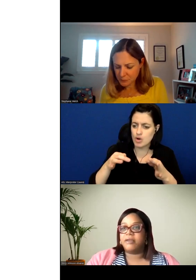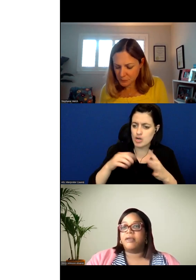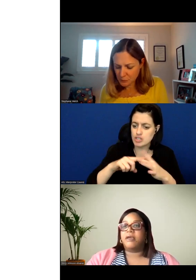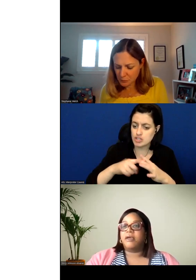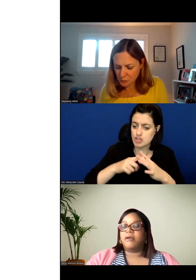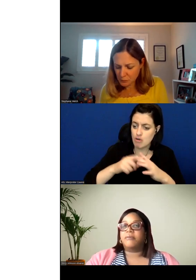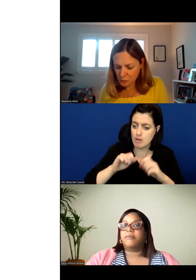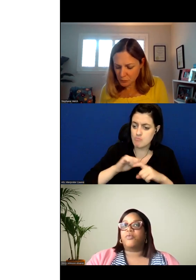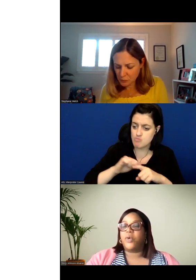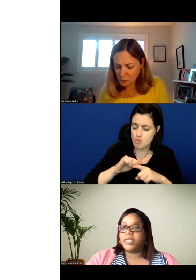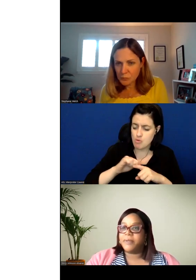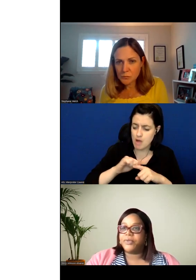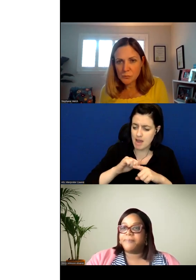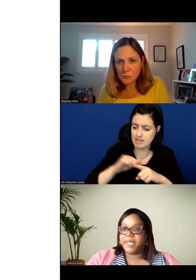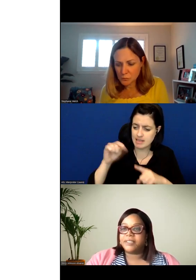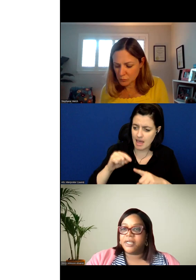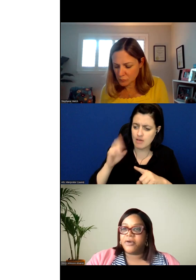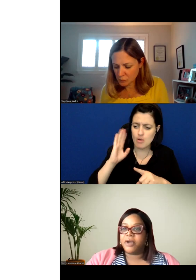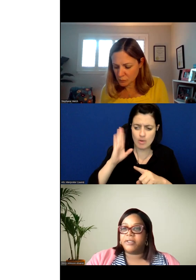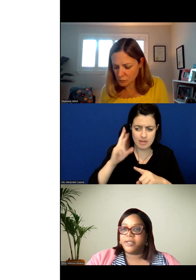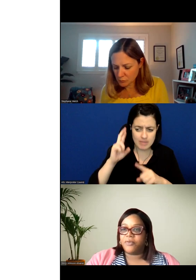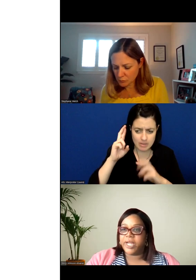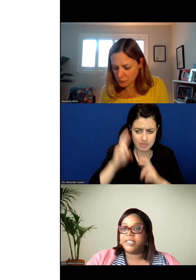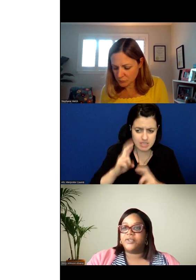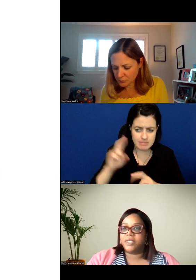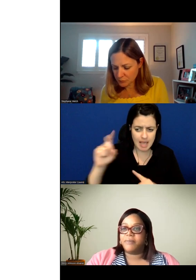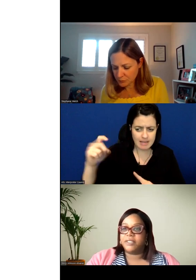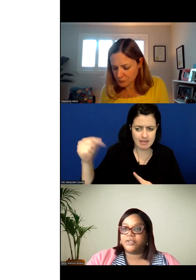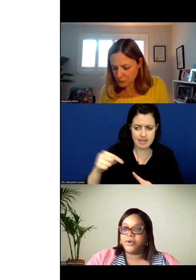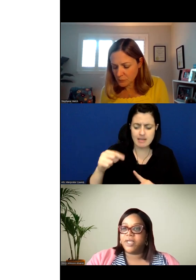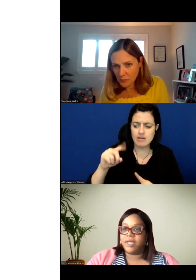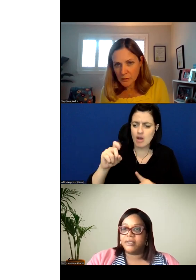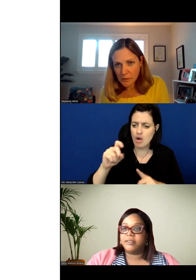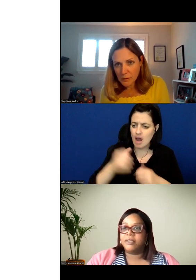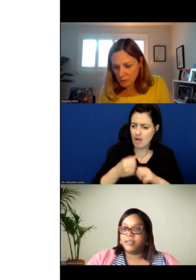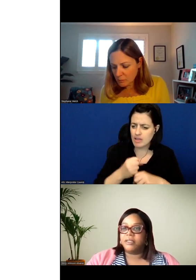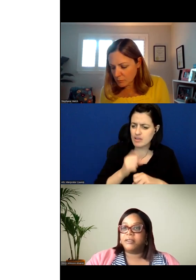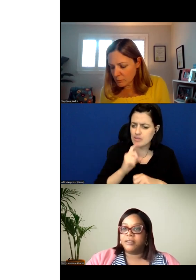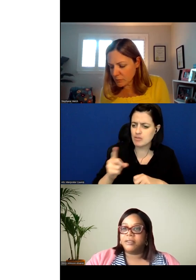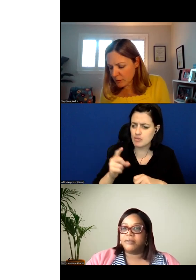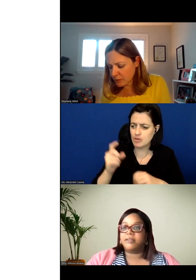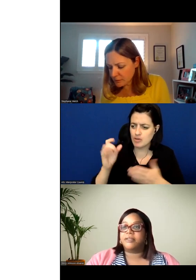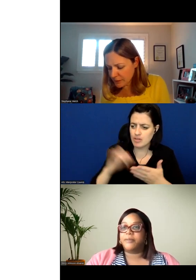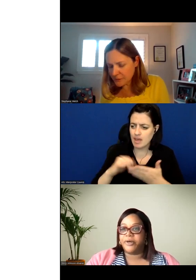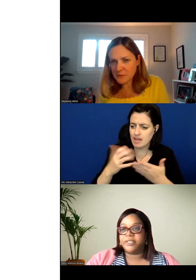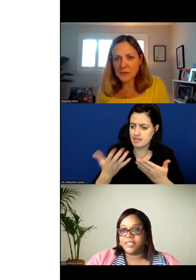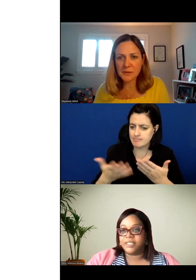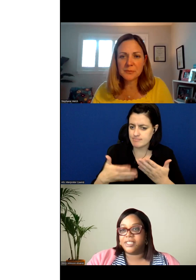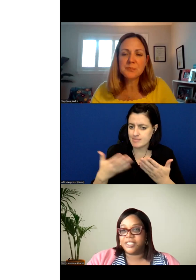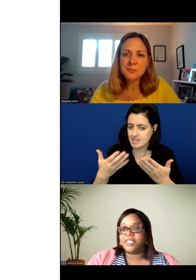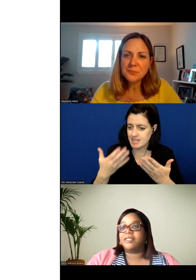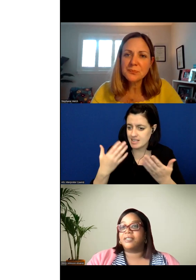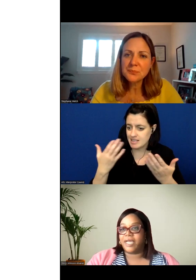that, will it be respected, or is there a way that you can make sure that the